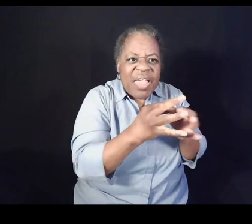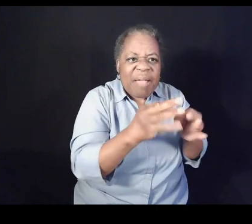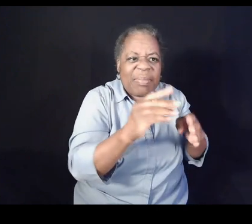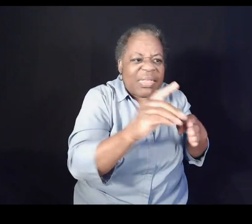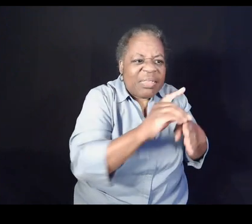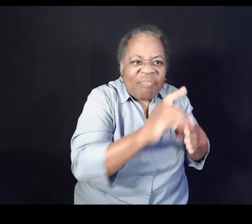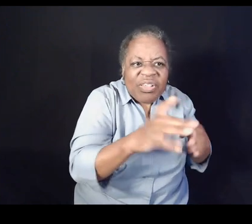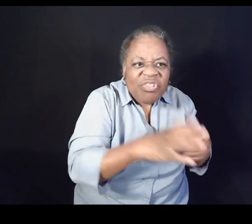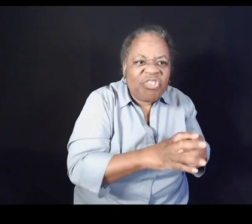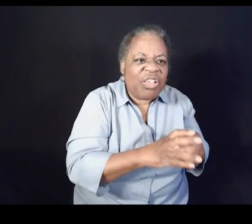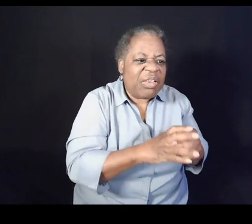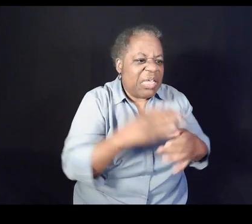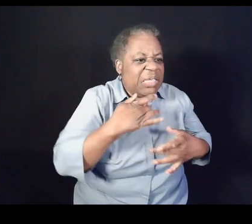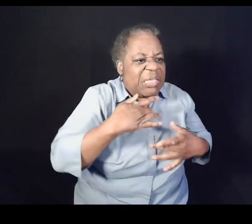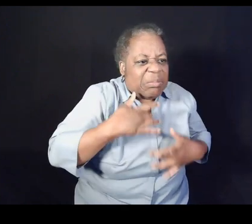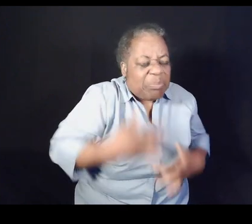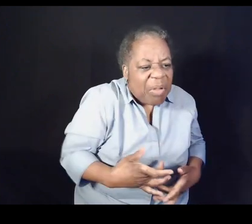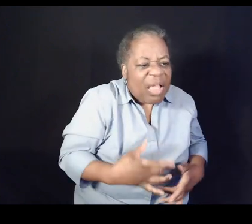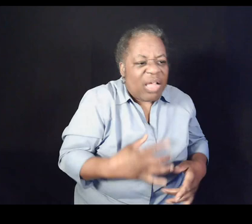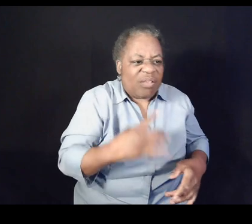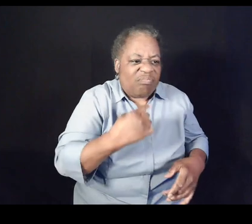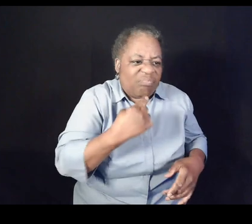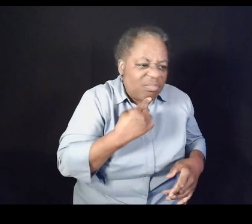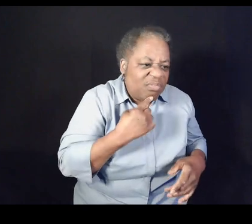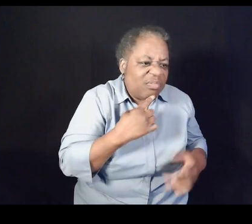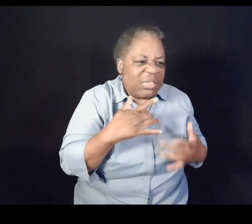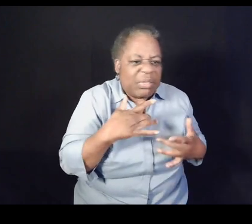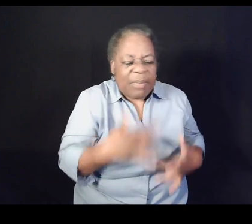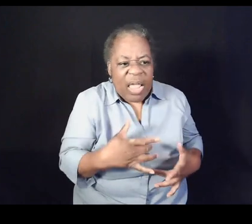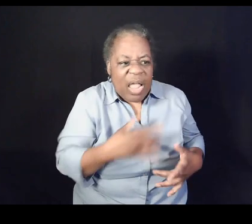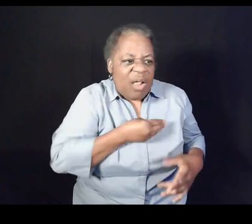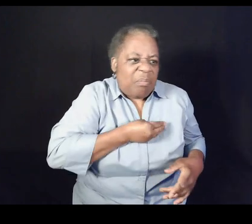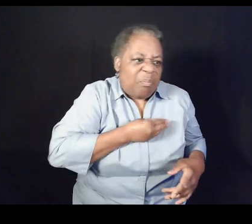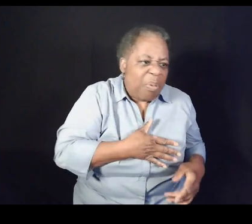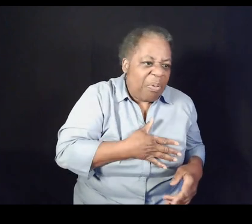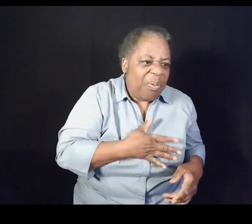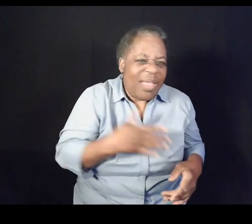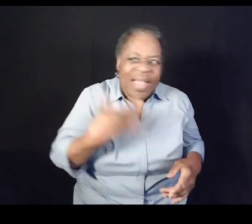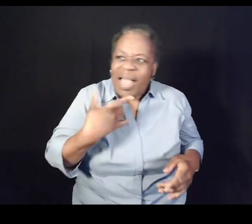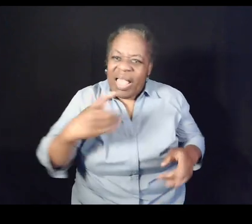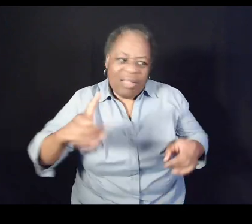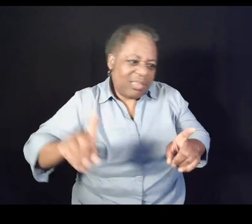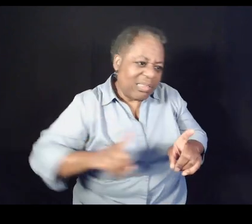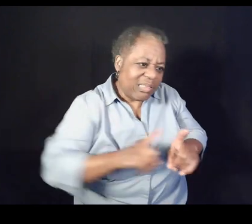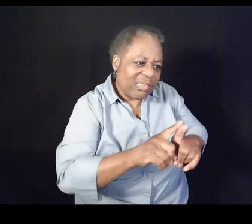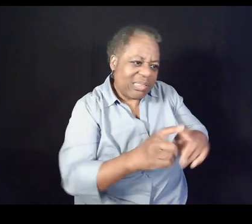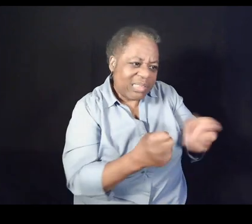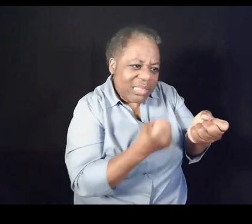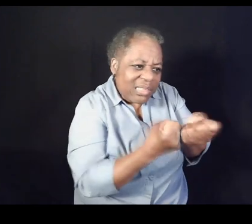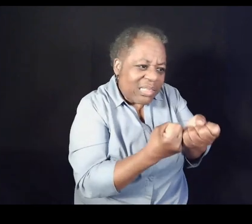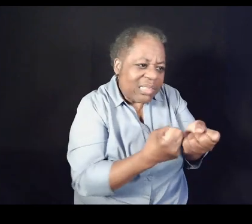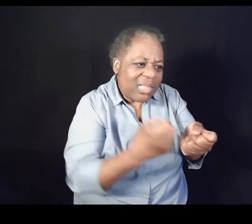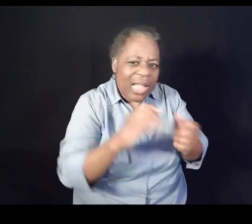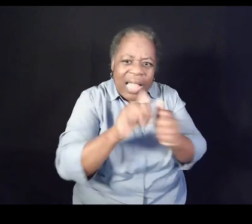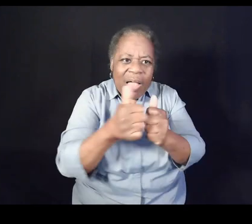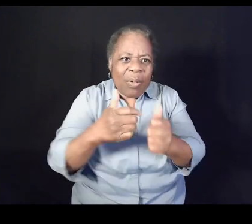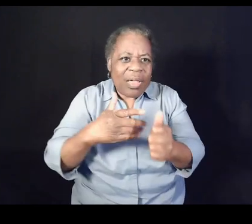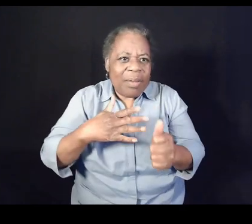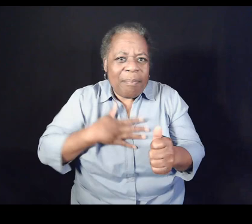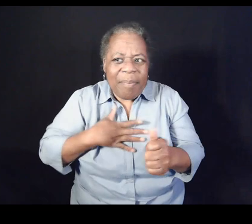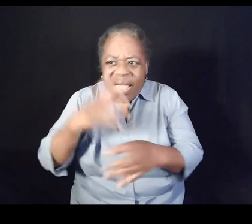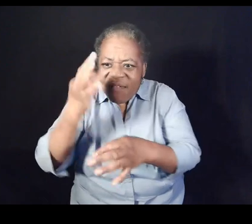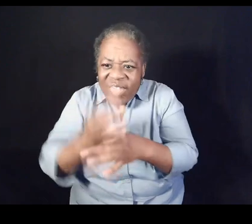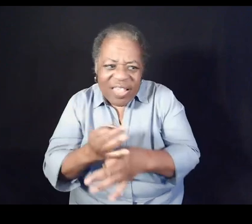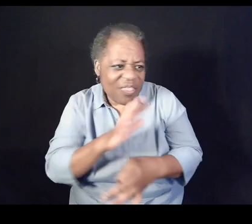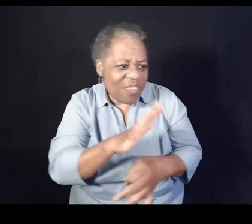crushing depression, deaths of despair. How could their faith and mine stand in the face of such